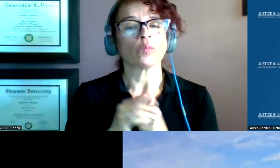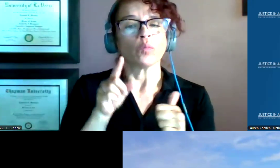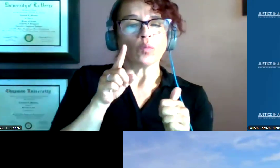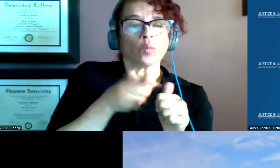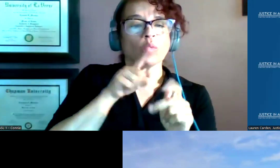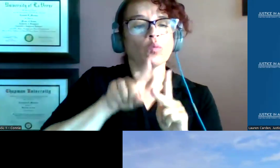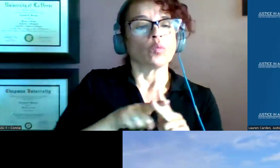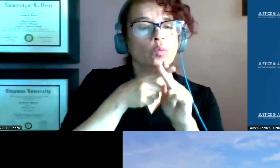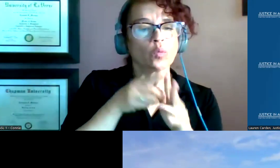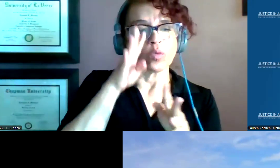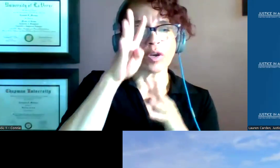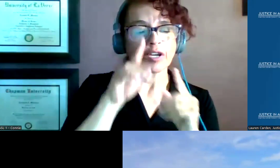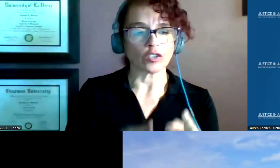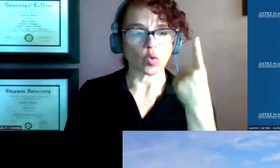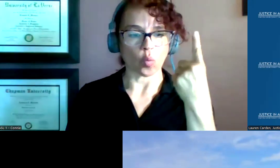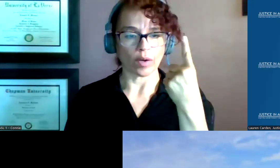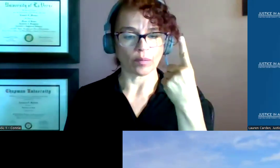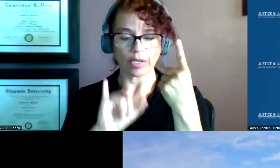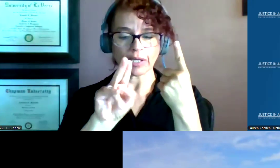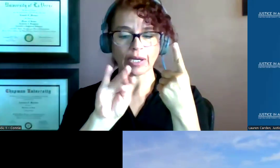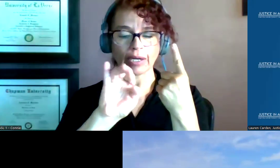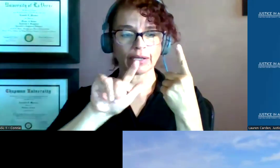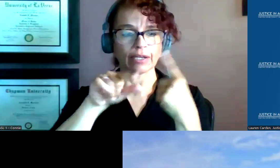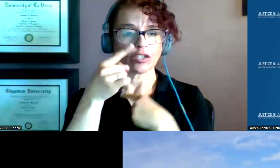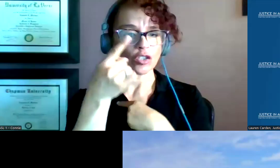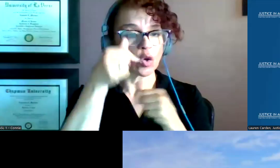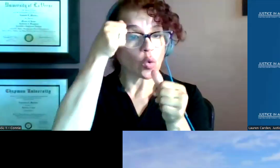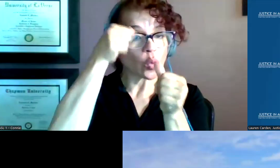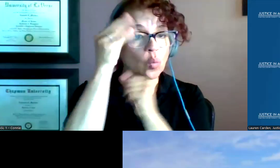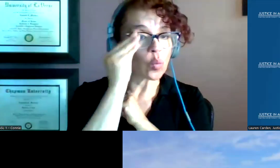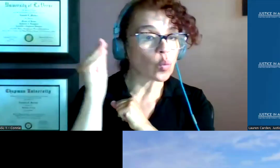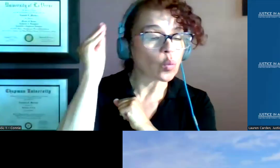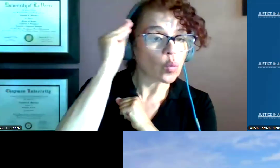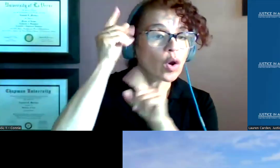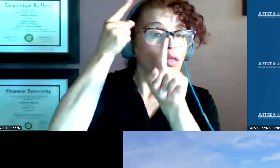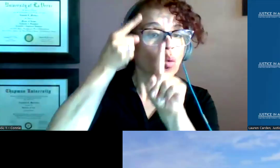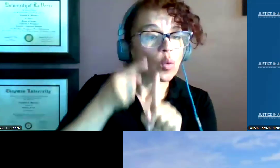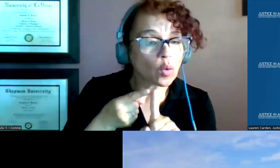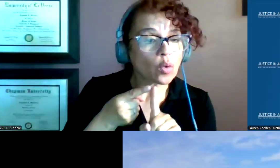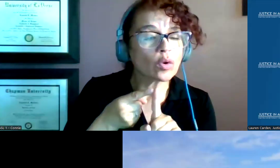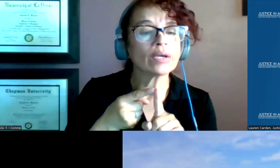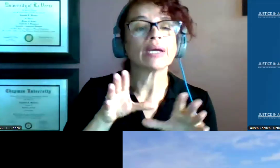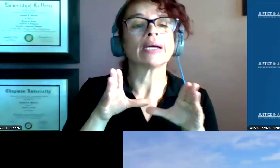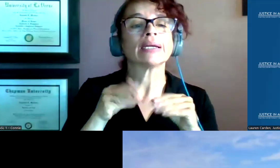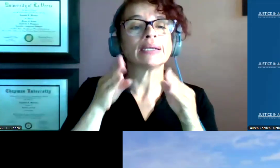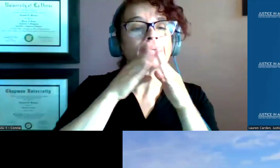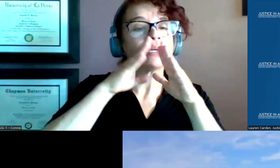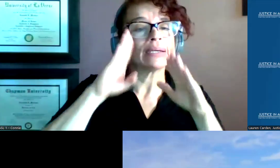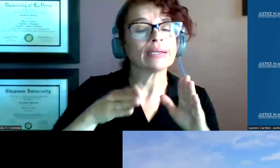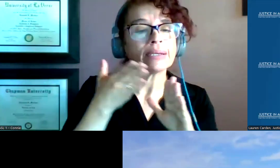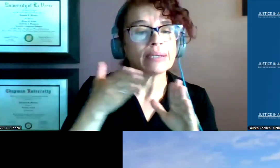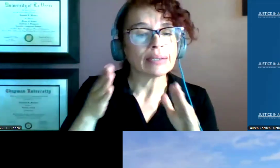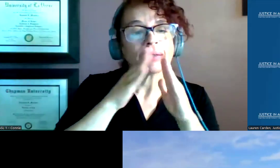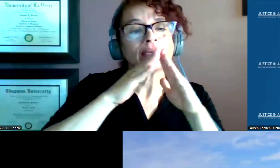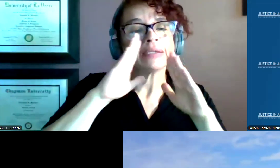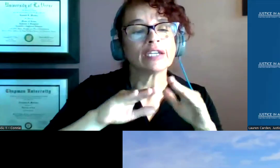starting with Initiative 1. So just as a reminder, Initiative 1 lists the goal of protecting housing supply, housing assistance, and